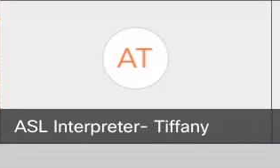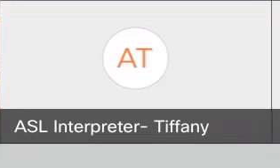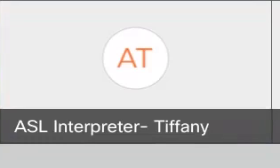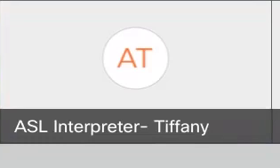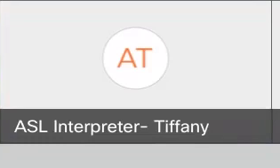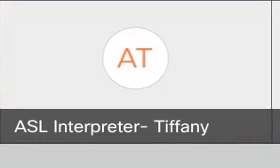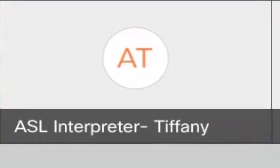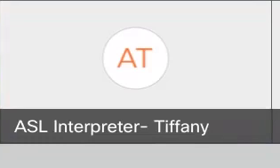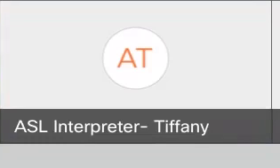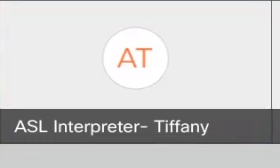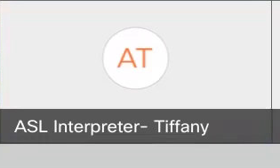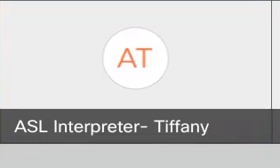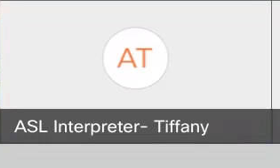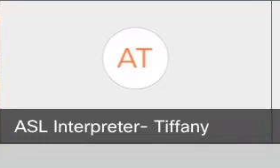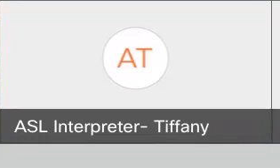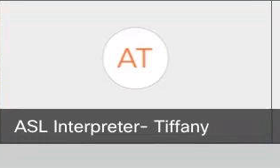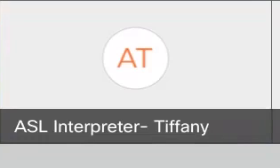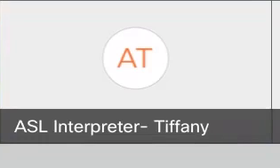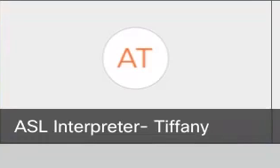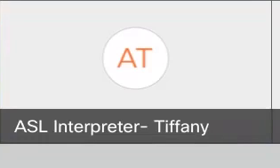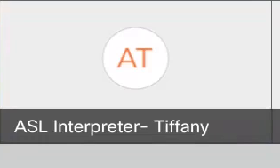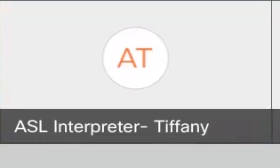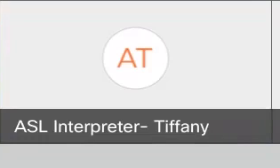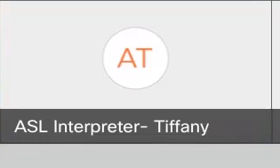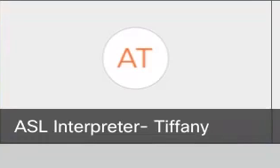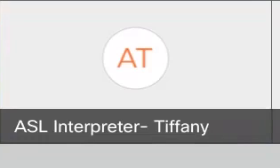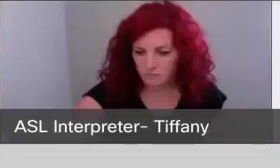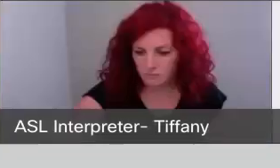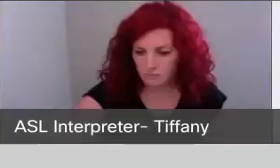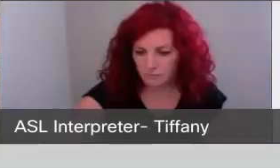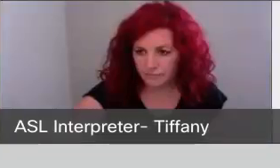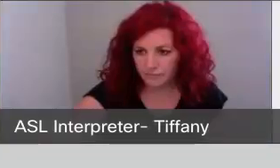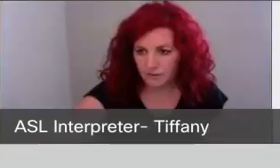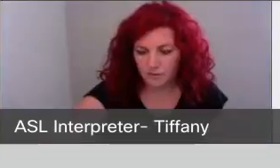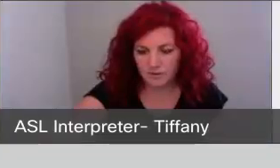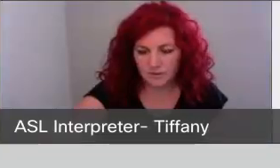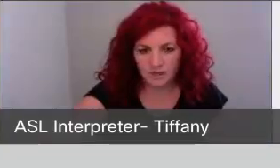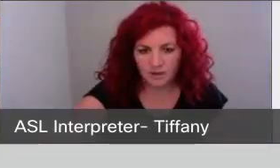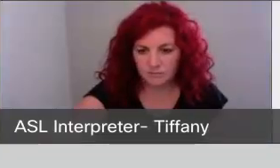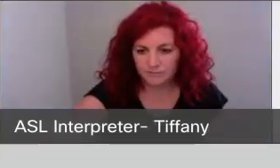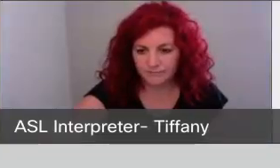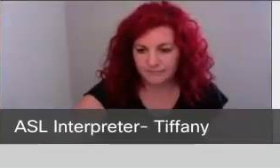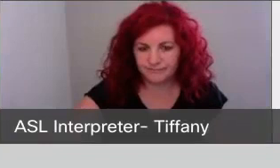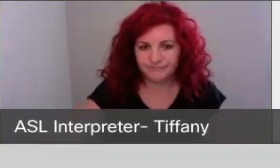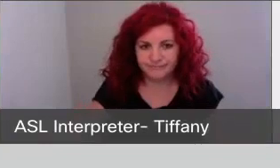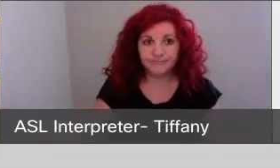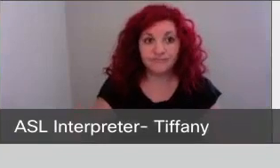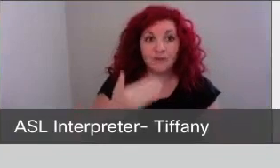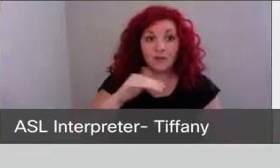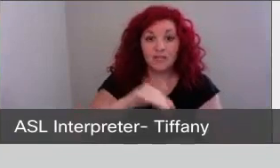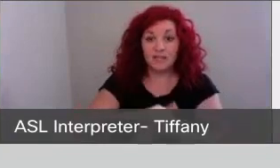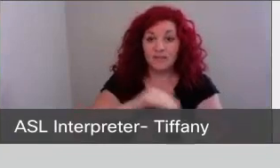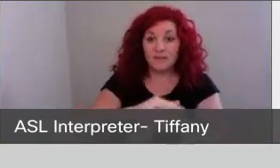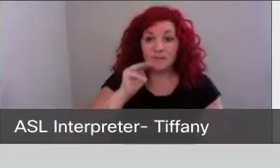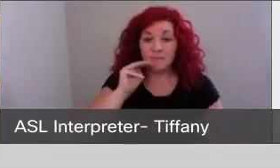Thank you. We'll send it over to our Clifton site to go to our next speaker. Good evening, Madam Chair Newberg